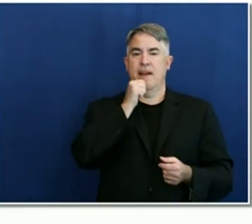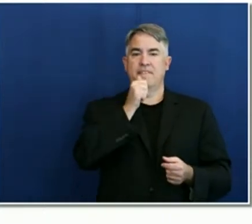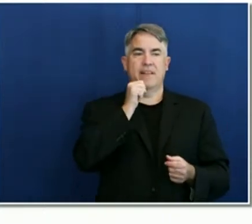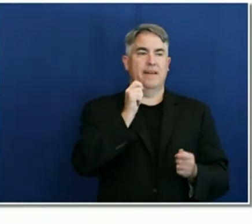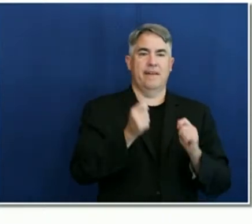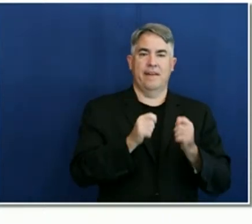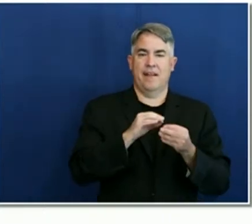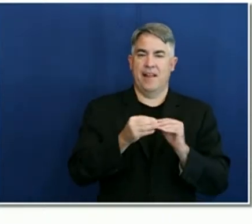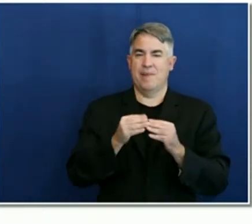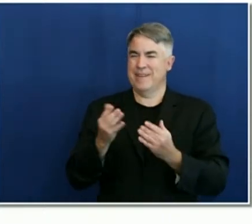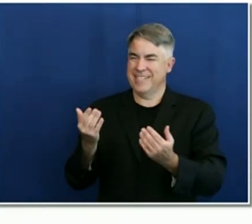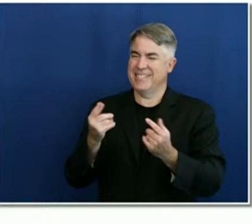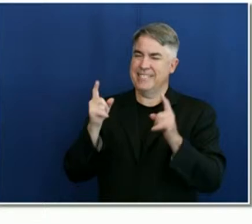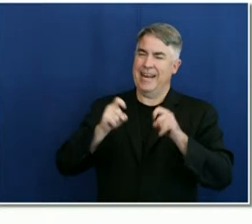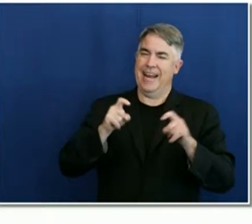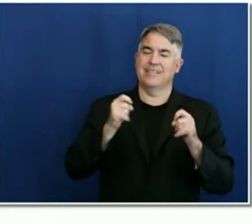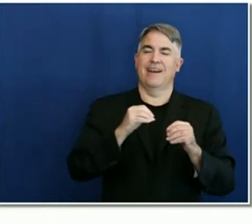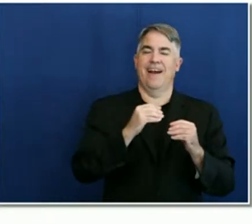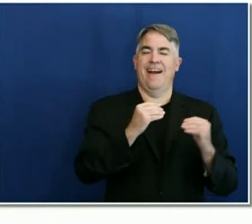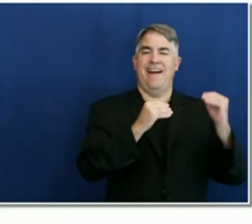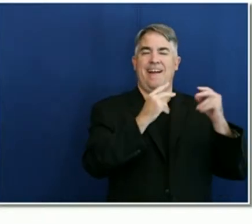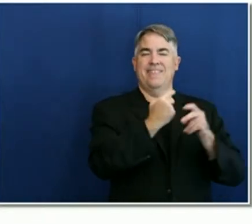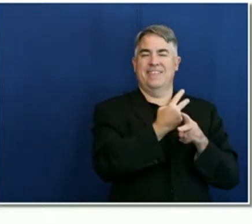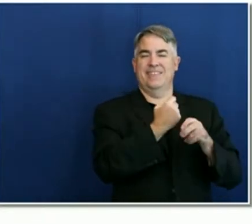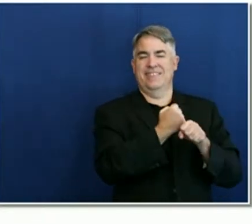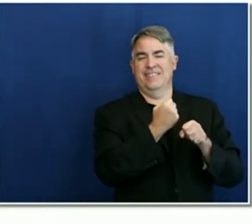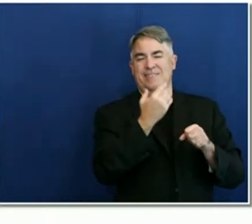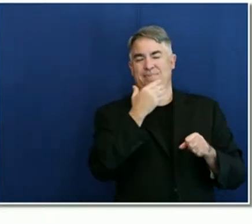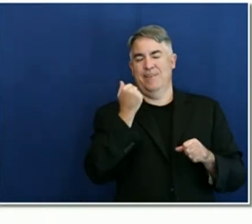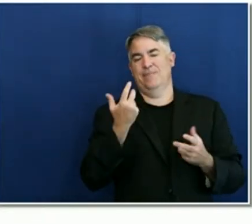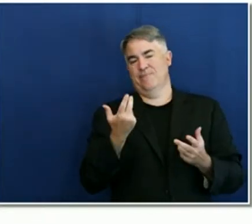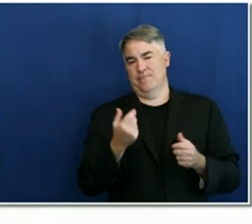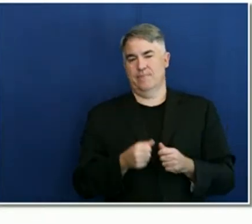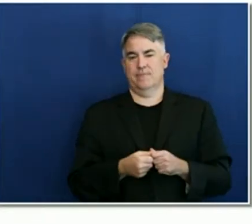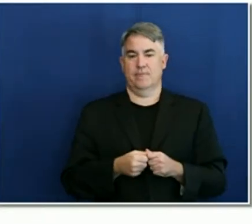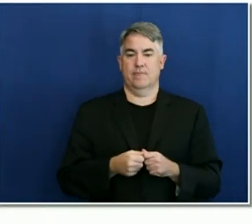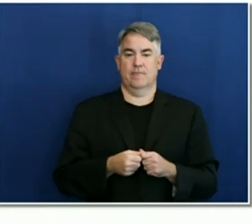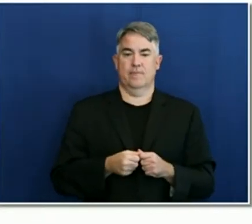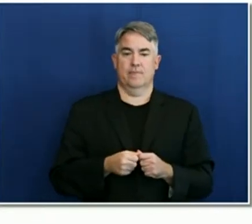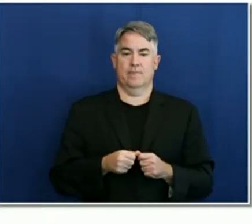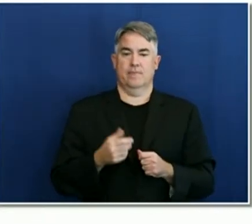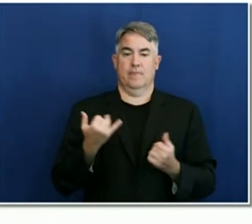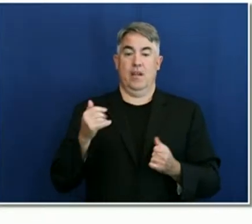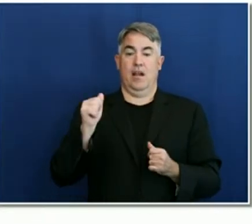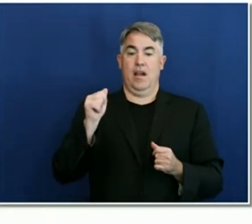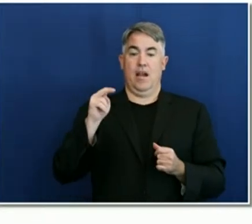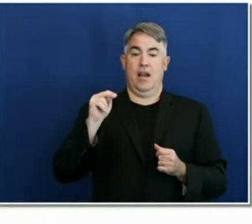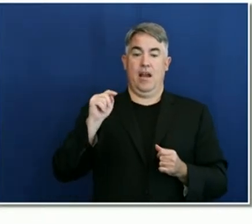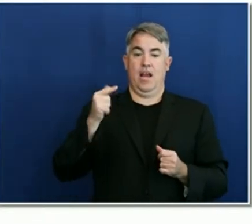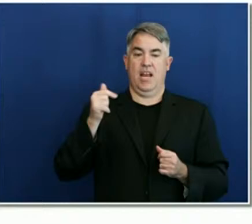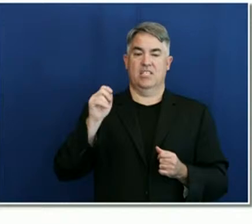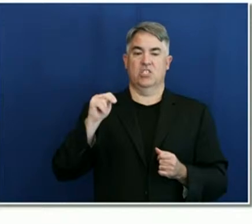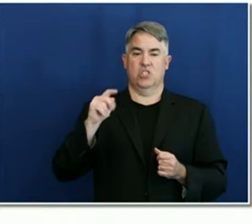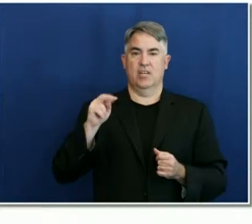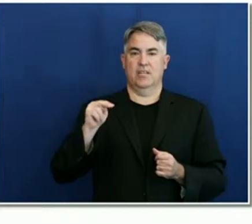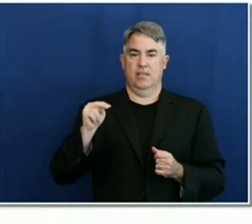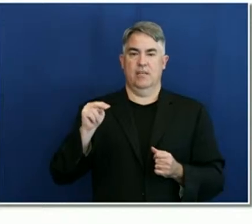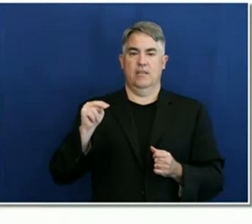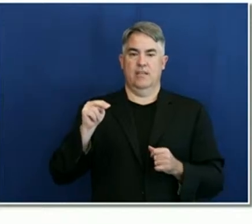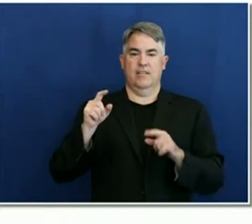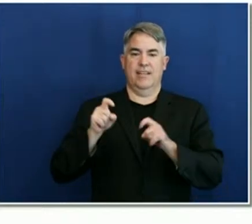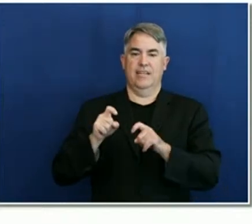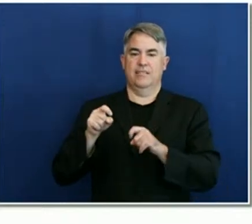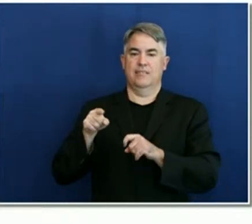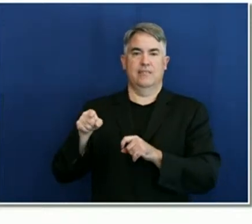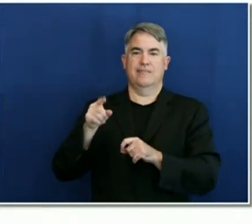that is a lot of folks are using antigen tests, and those are not counted. These are only PCR tests, and so a lot of